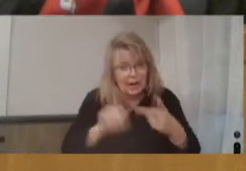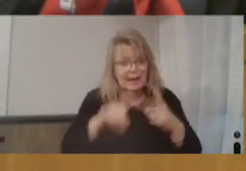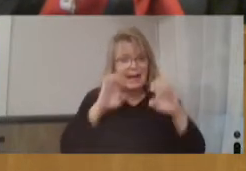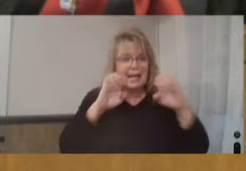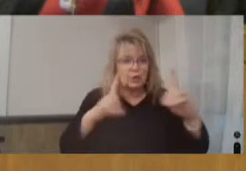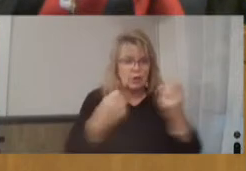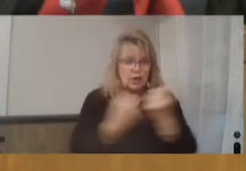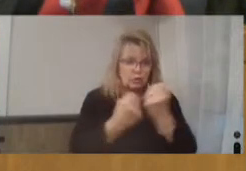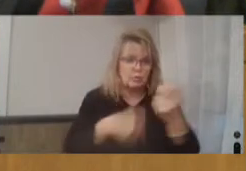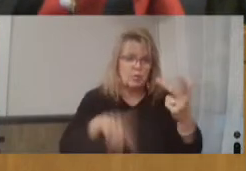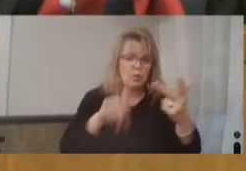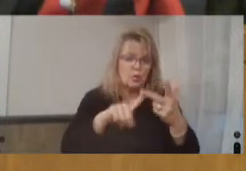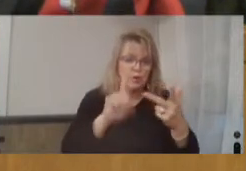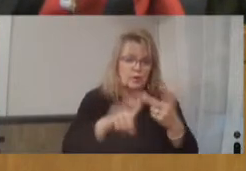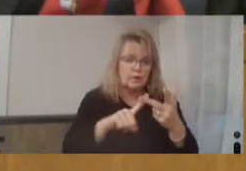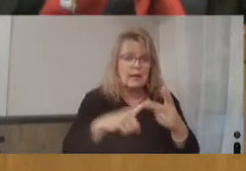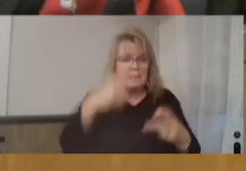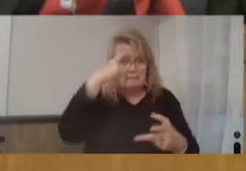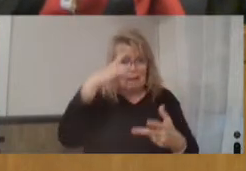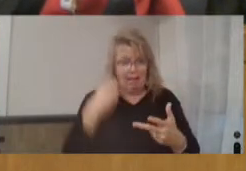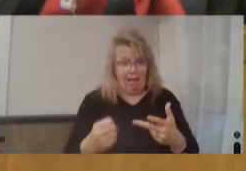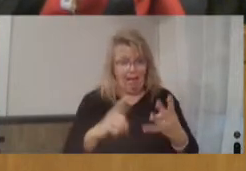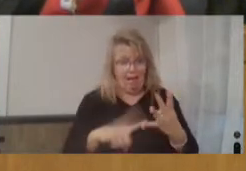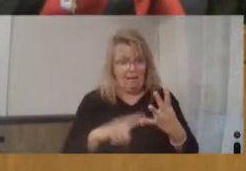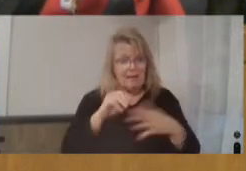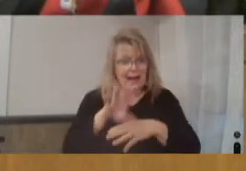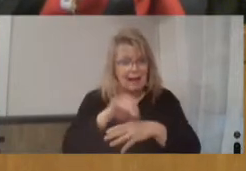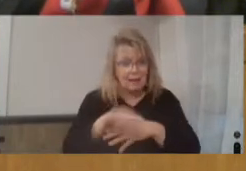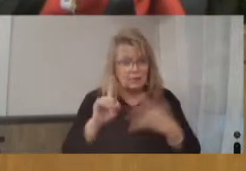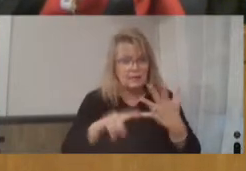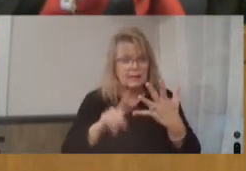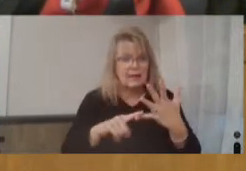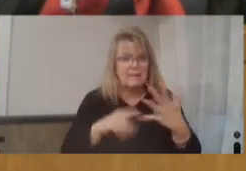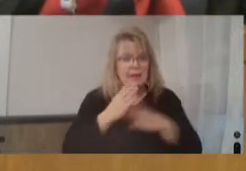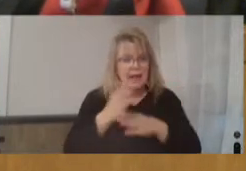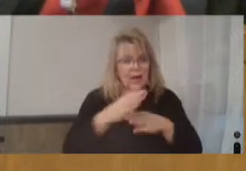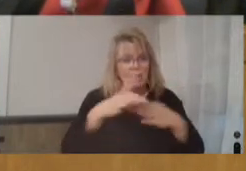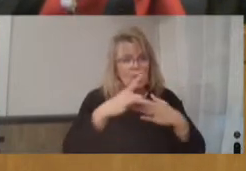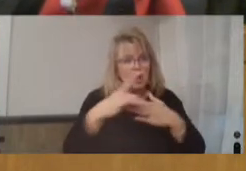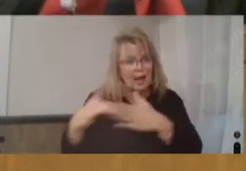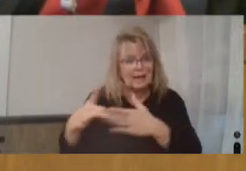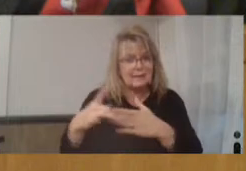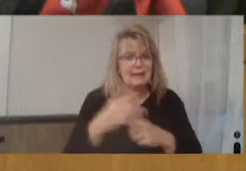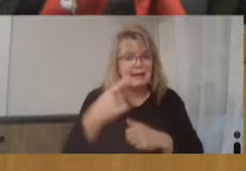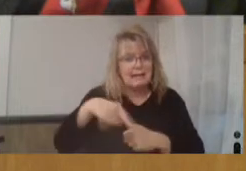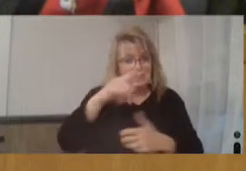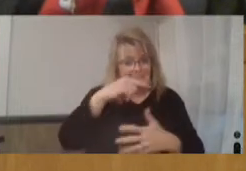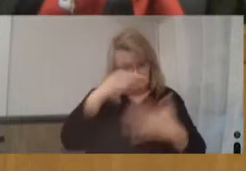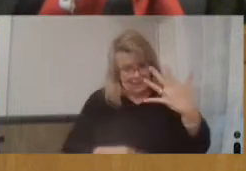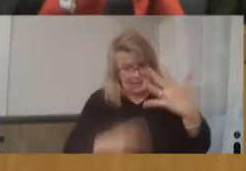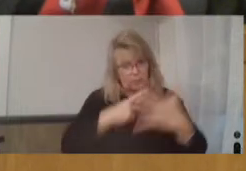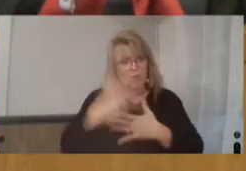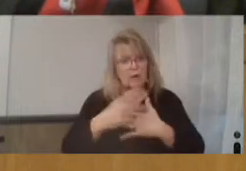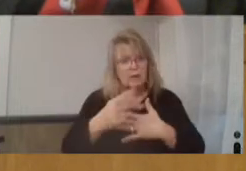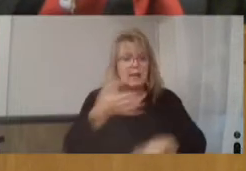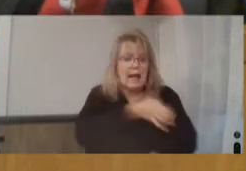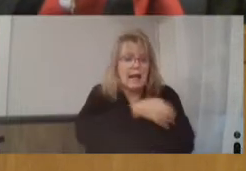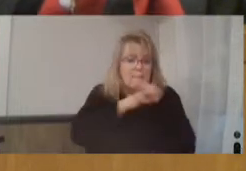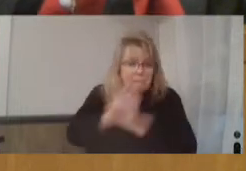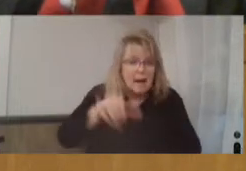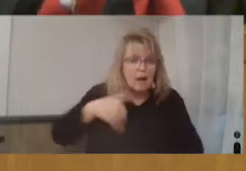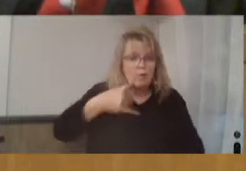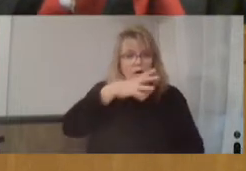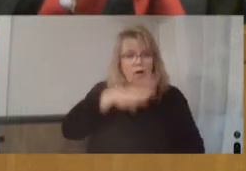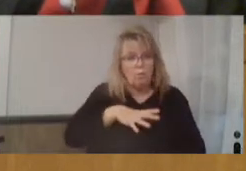support, to mental health, counseling, and career guidance. These programs can empower young women to break